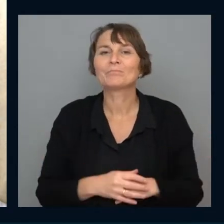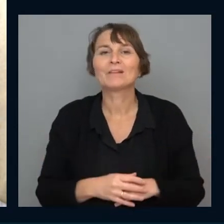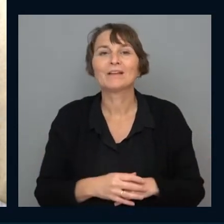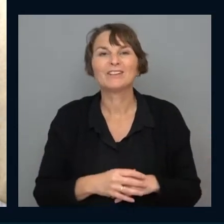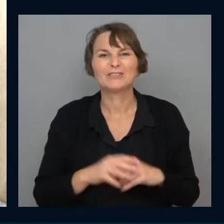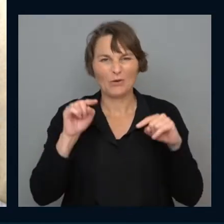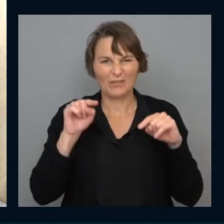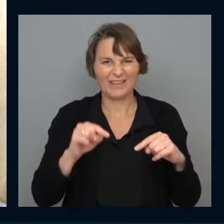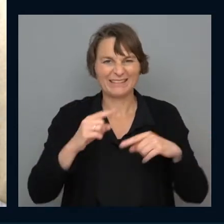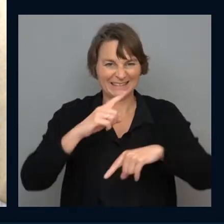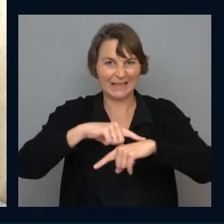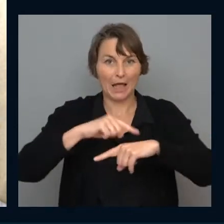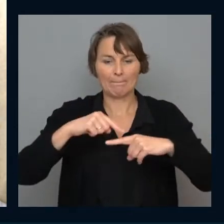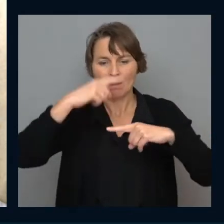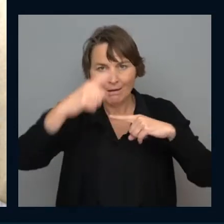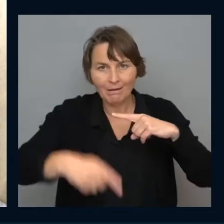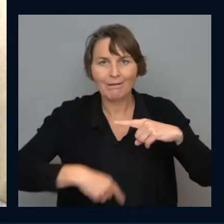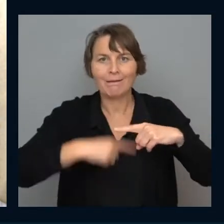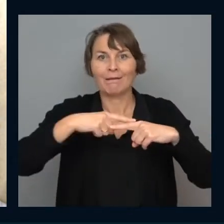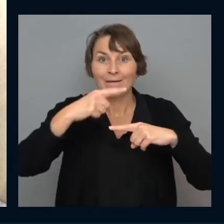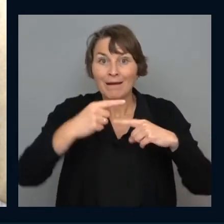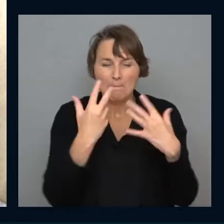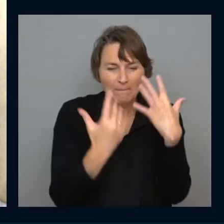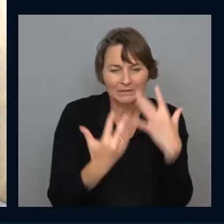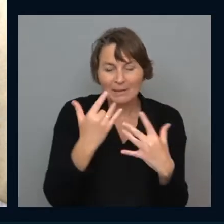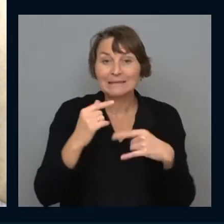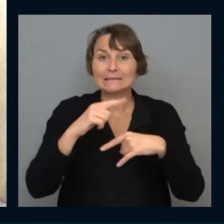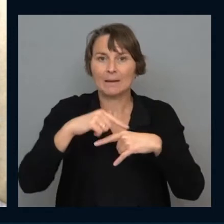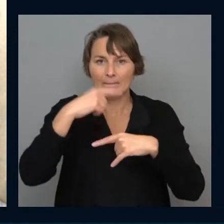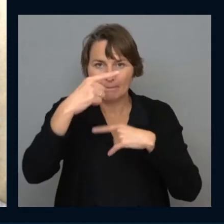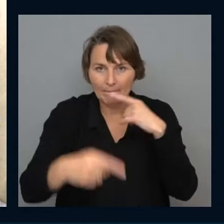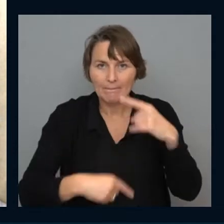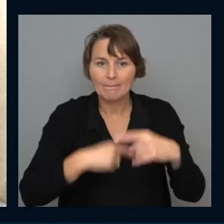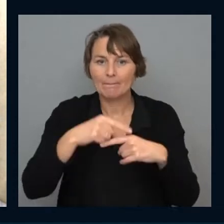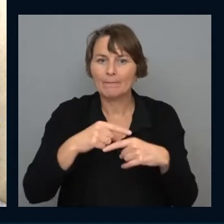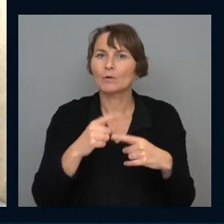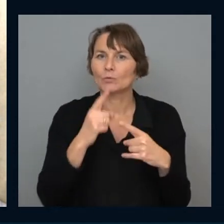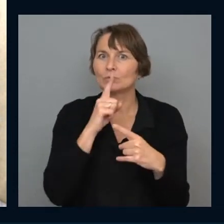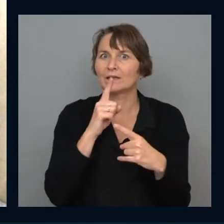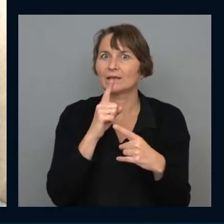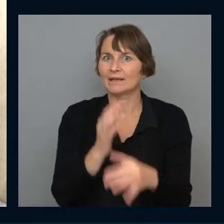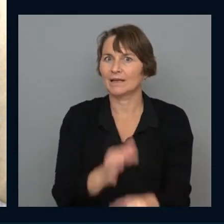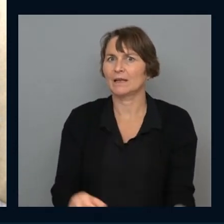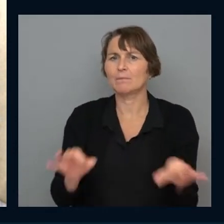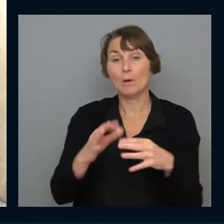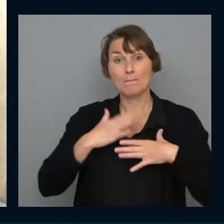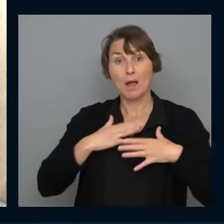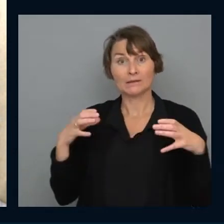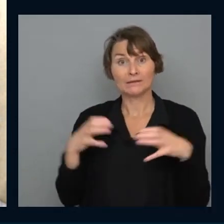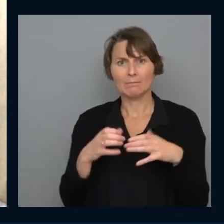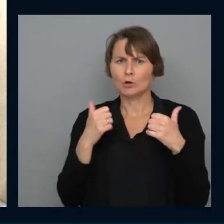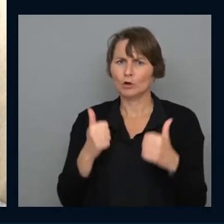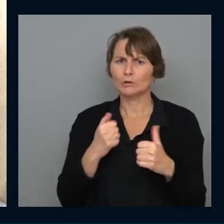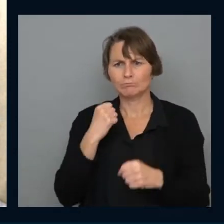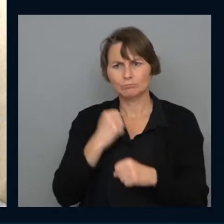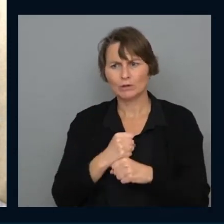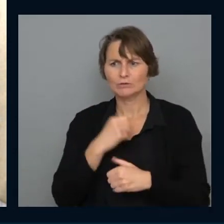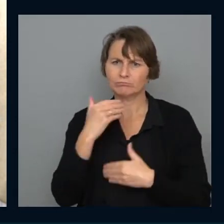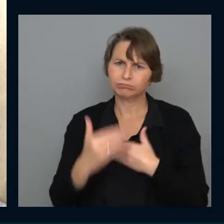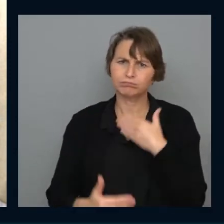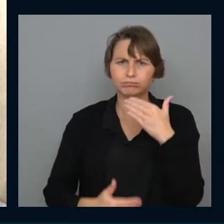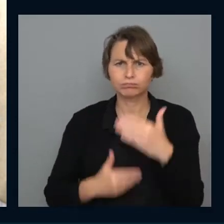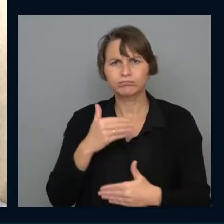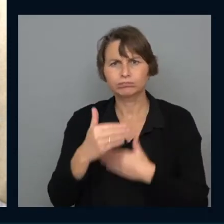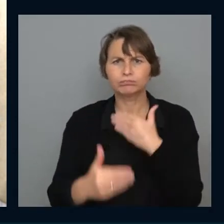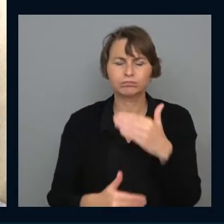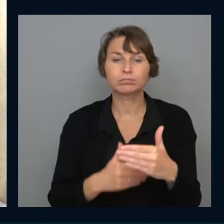those are measurements that are really important and that I use to determine, is my team being productive or not? But really what you have